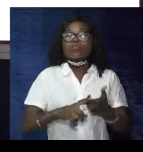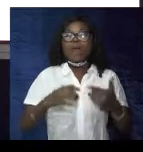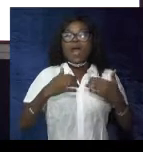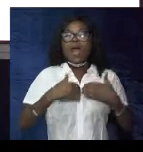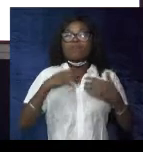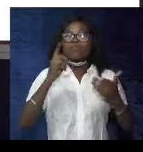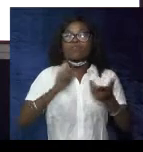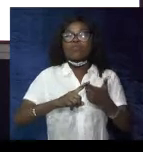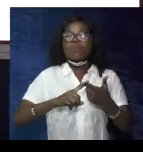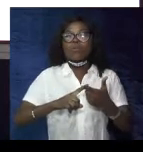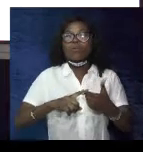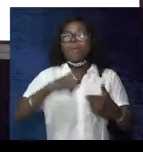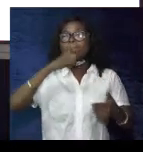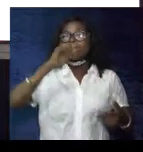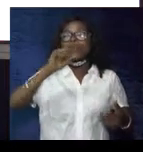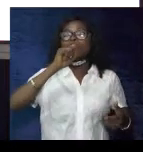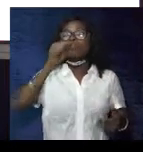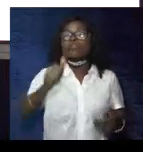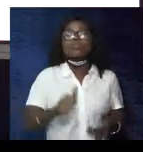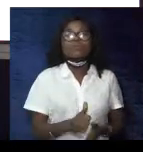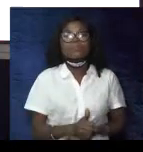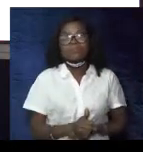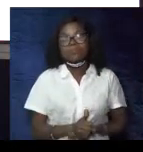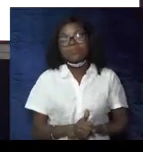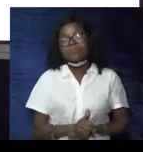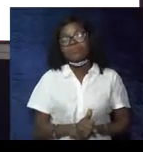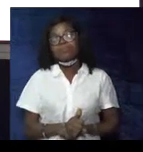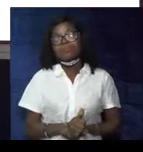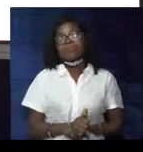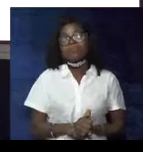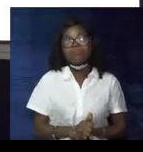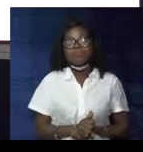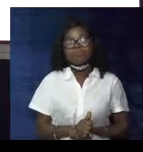to, have to, must not.